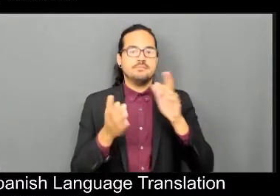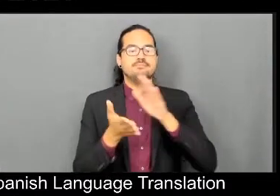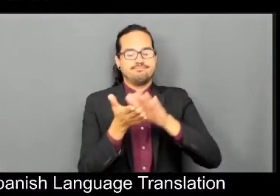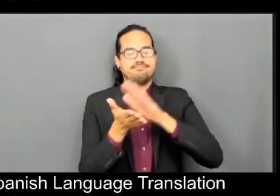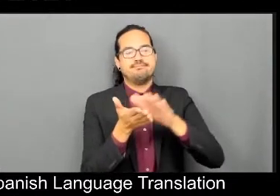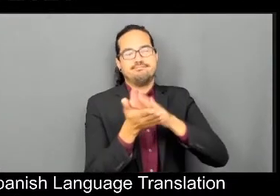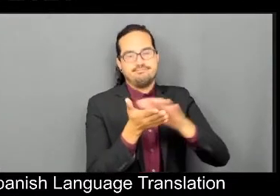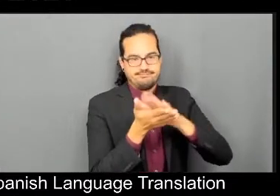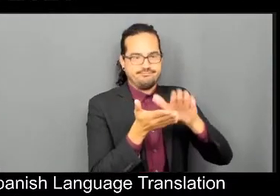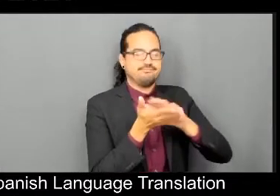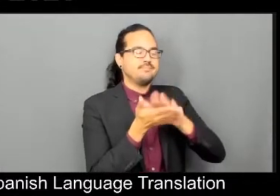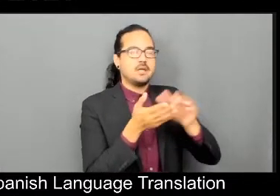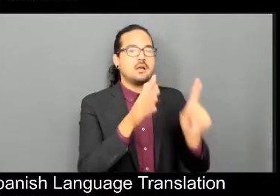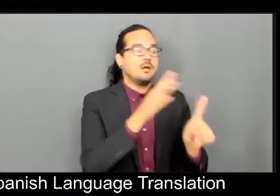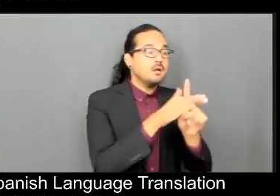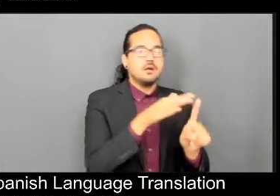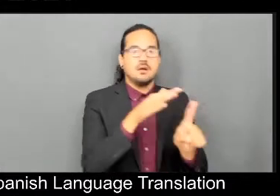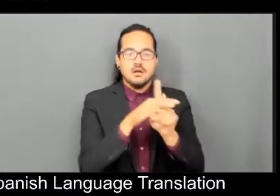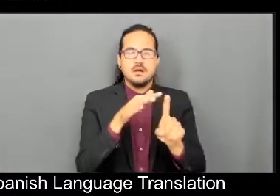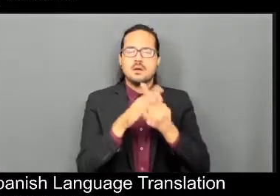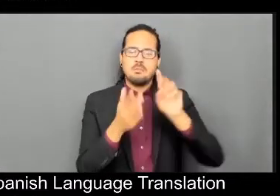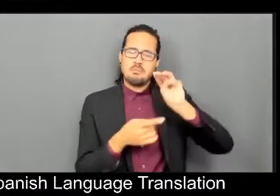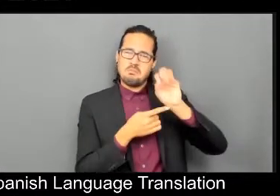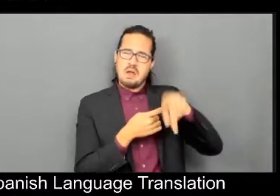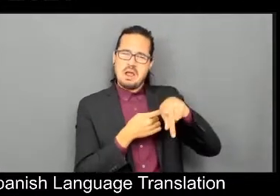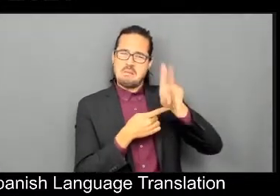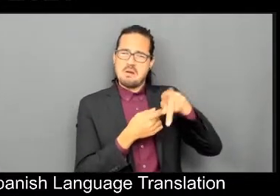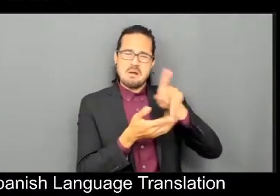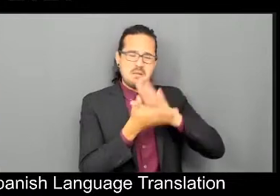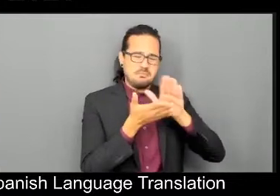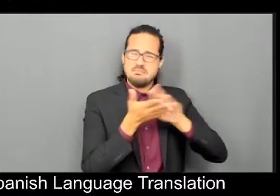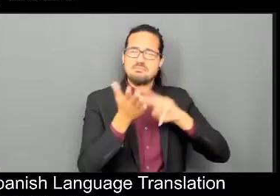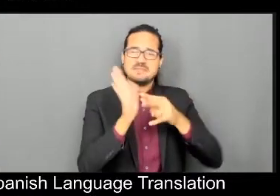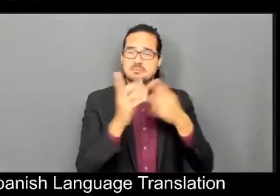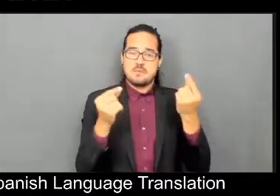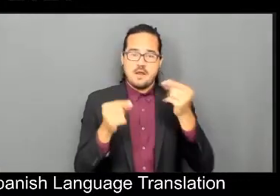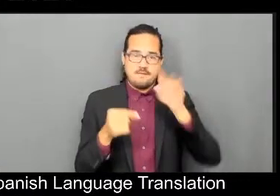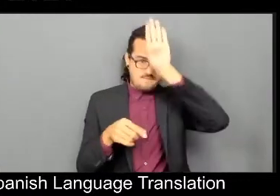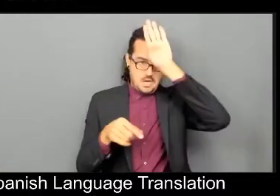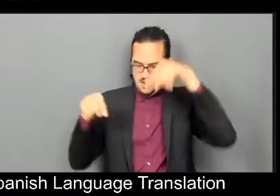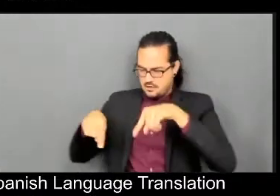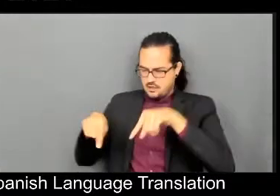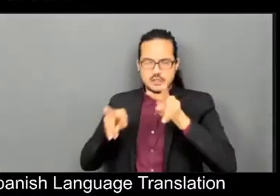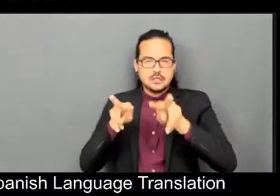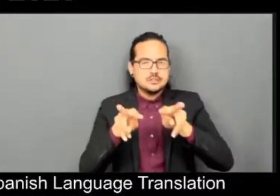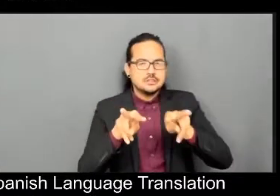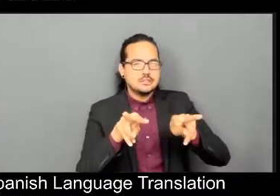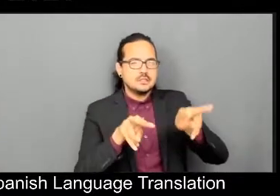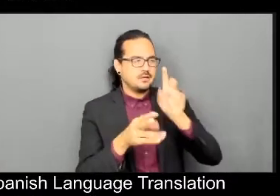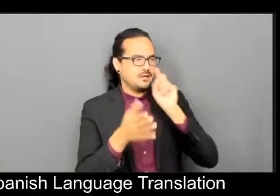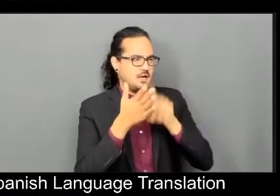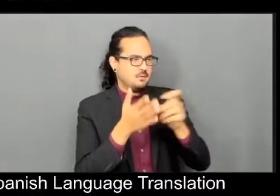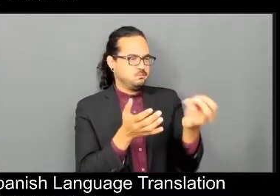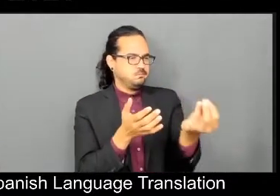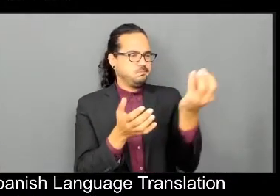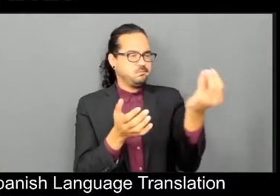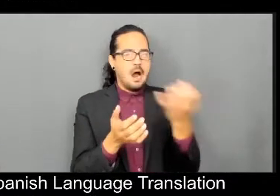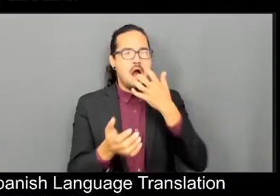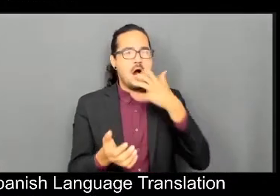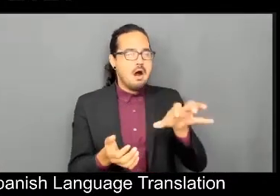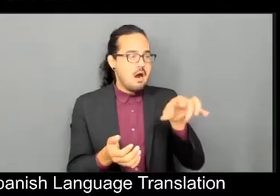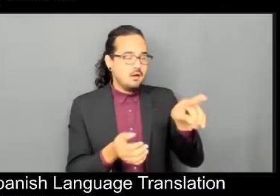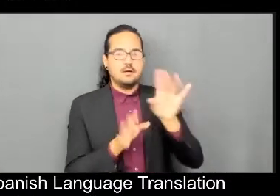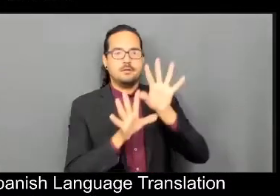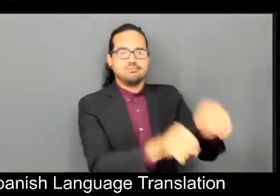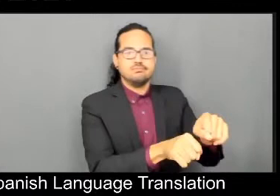mop-up means is the folks on the ground are assessing, finding where the heat is at, and the use of water and hand